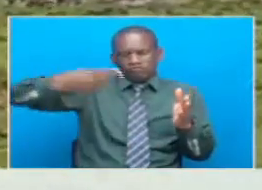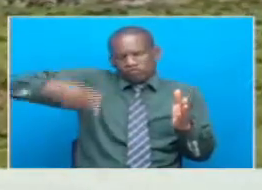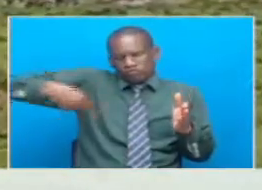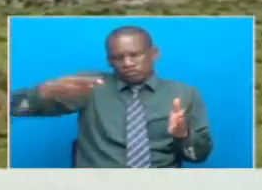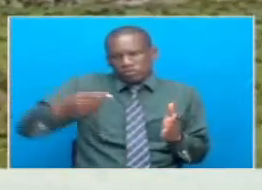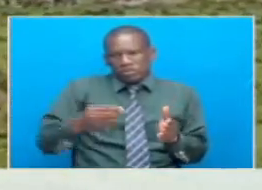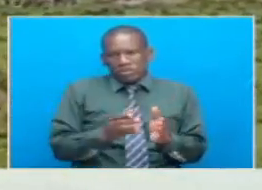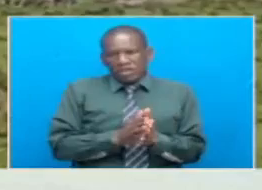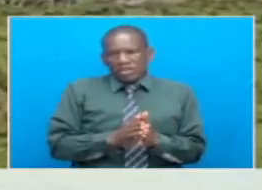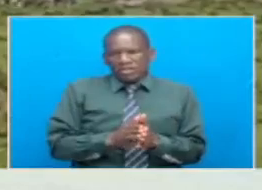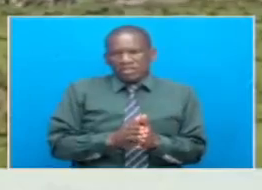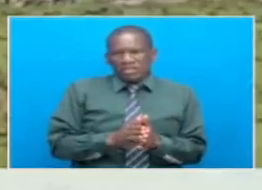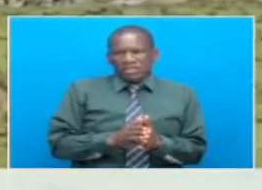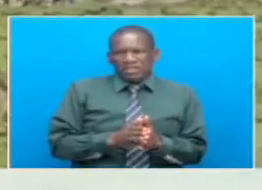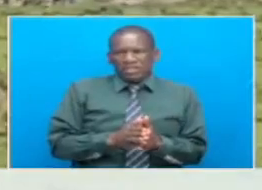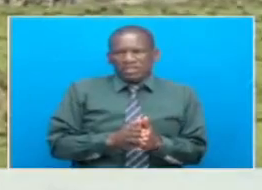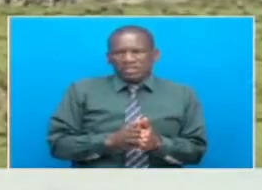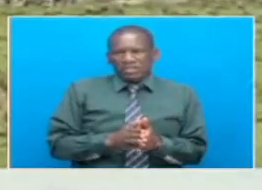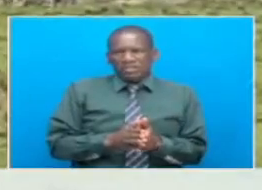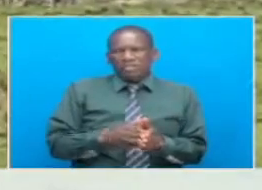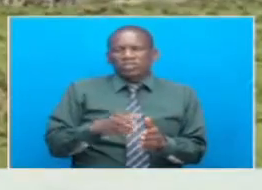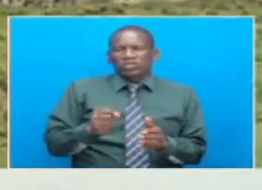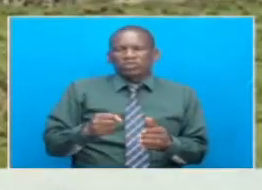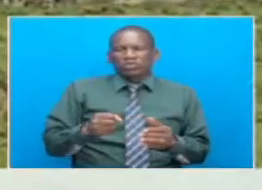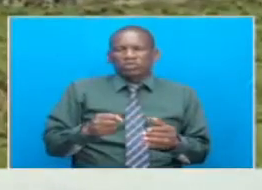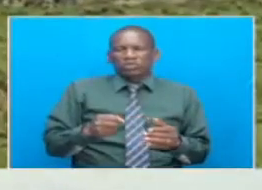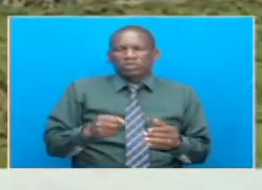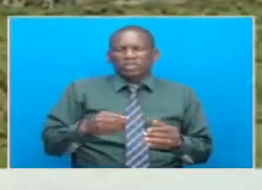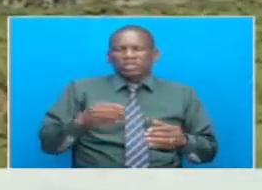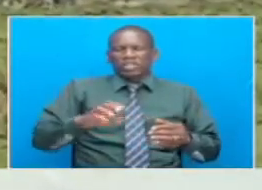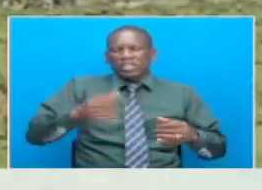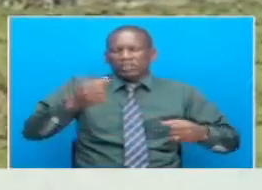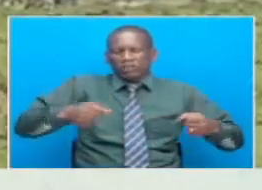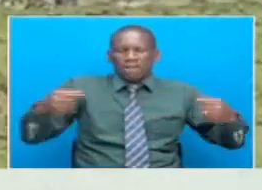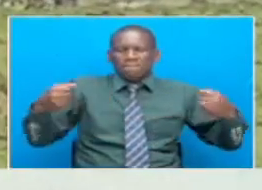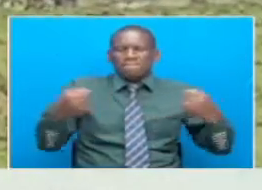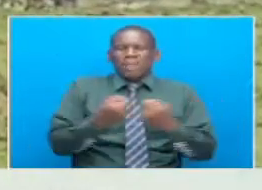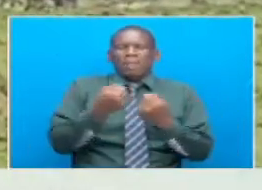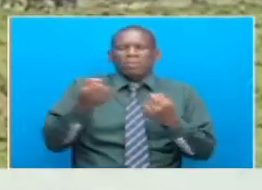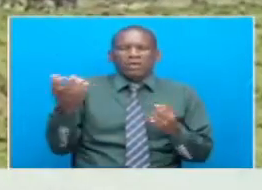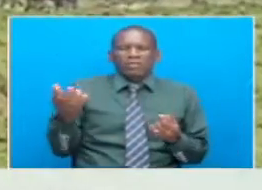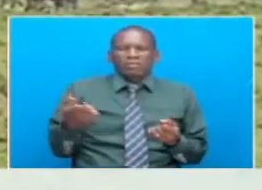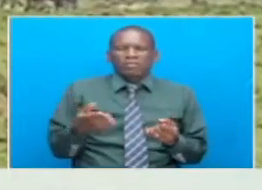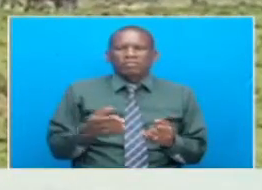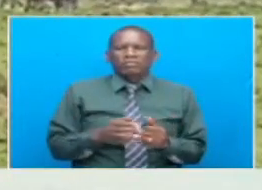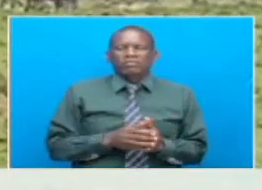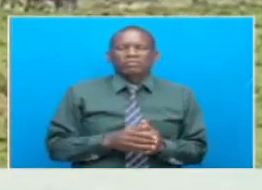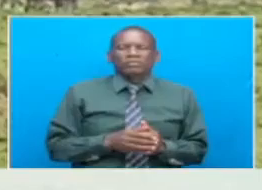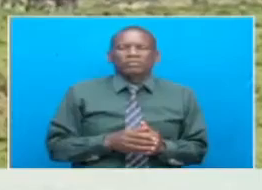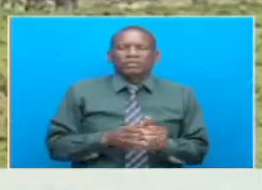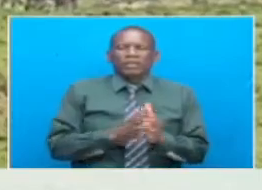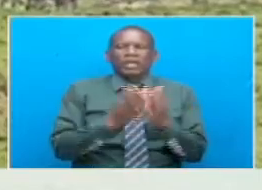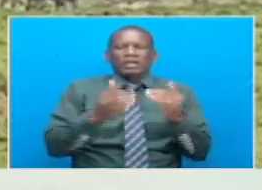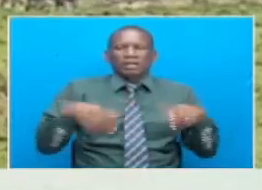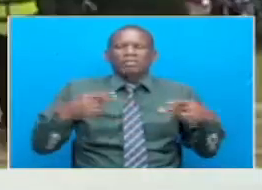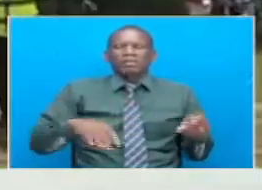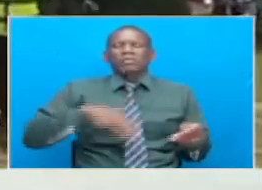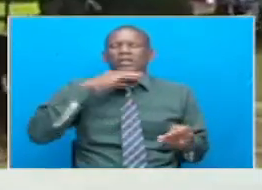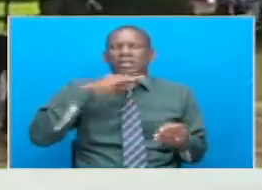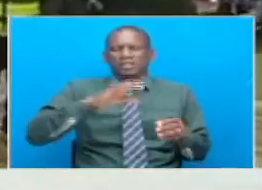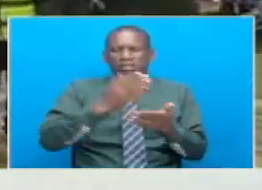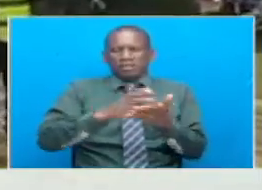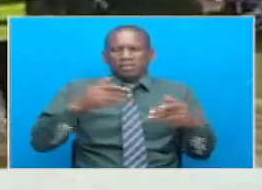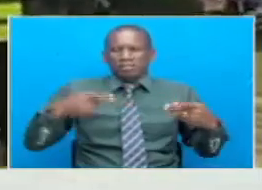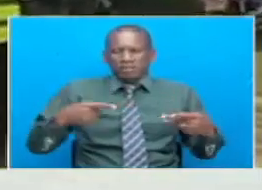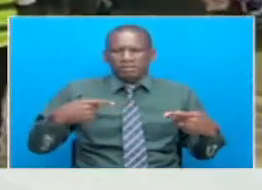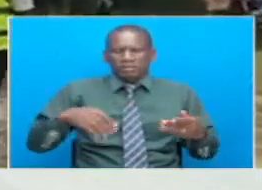Gari kipanda hivi kapiga mguu katoka. Gari kapigwa kutoka na barabara. Na haki nikapatikia hapo hivyo na watu wakaaga wengine.